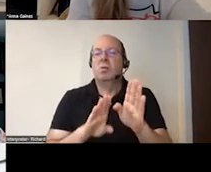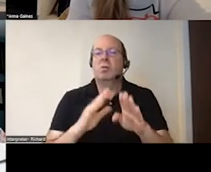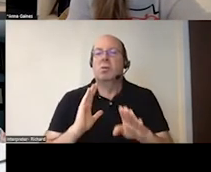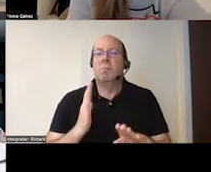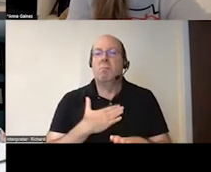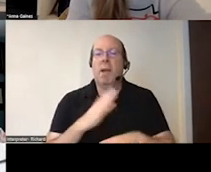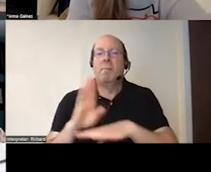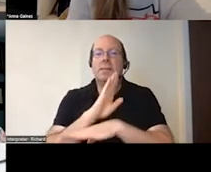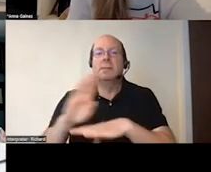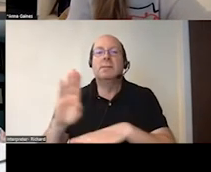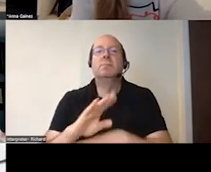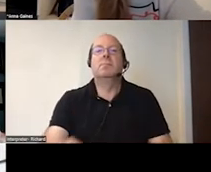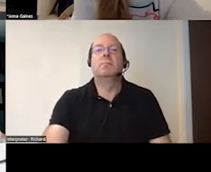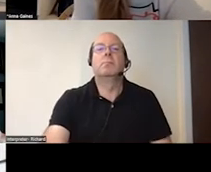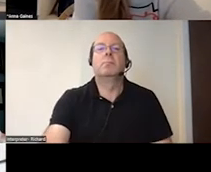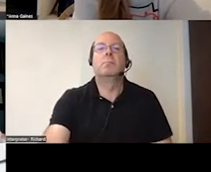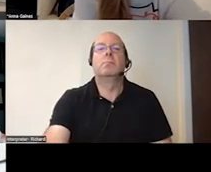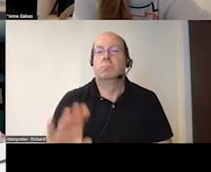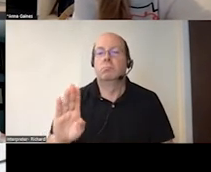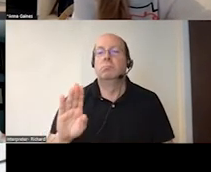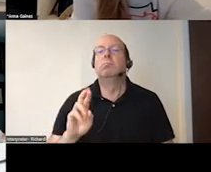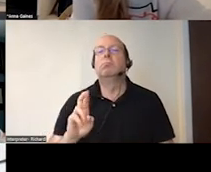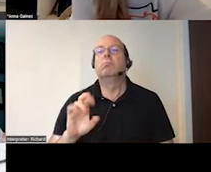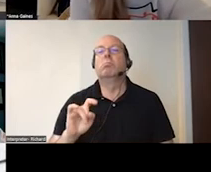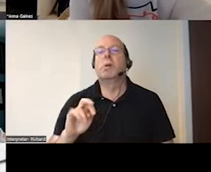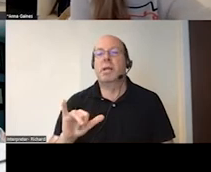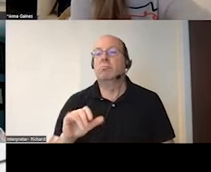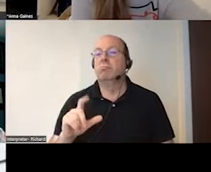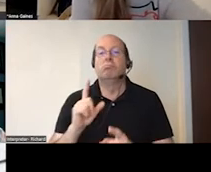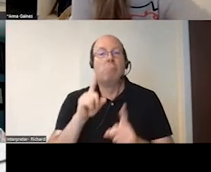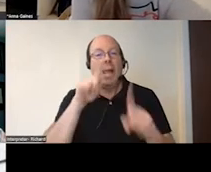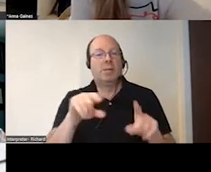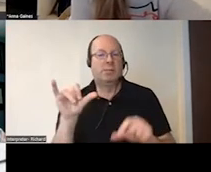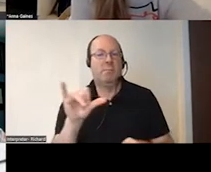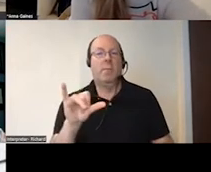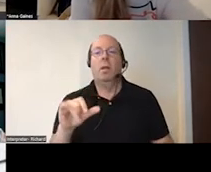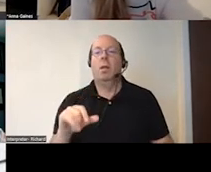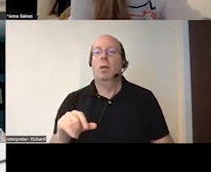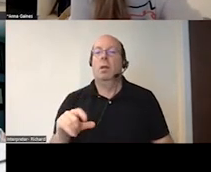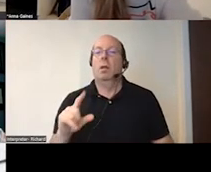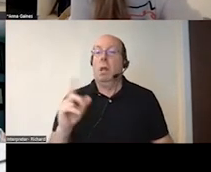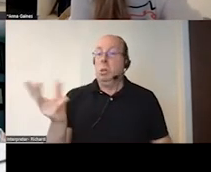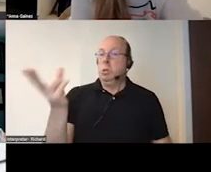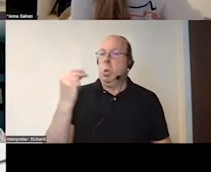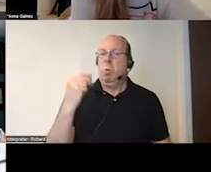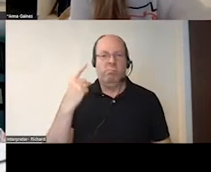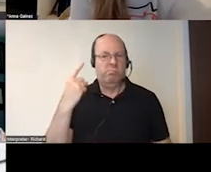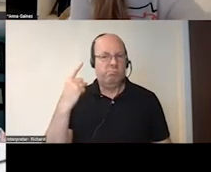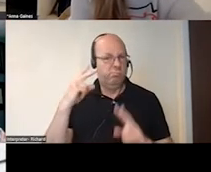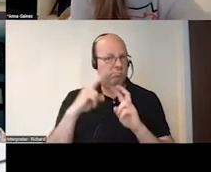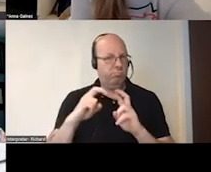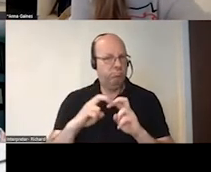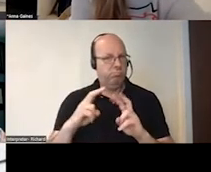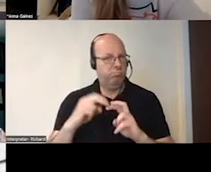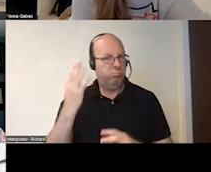Yep, that's my same question. My same answer is that, like, when I get a no, then I start wondering, well, why did I get a no? I feel like they would be my